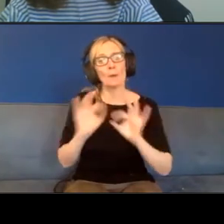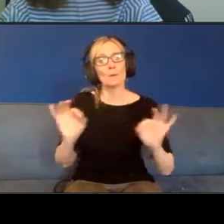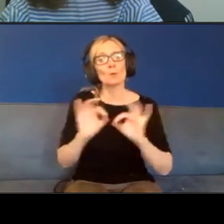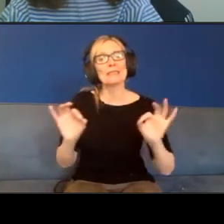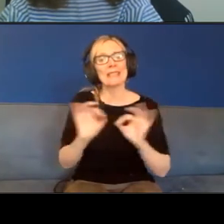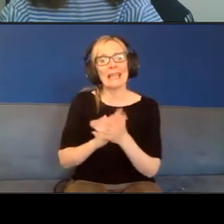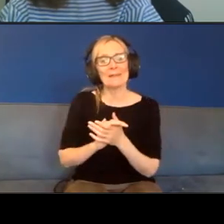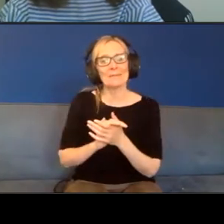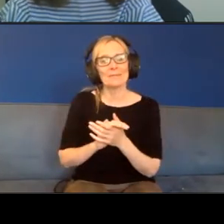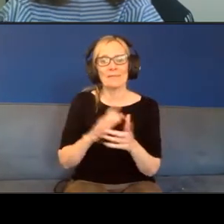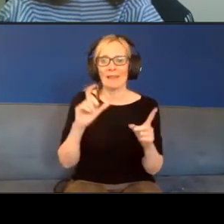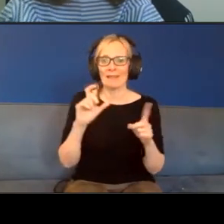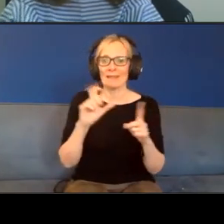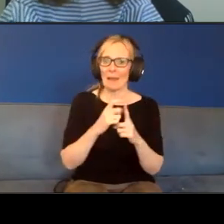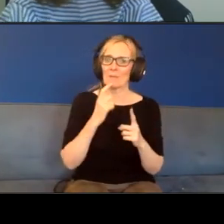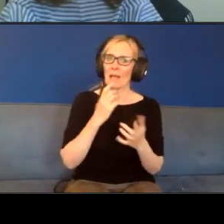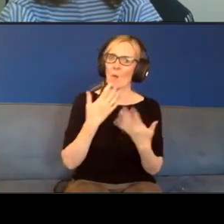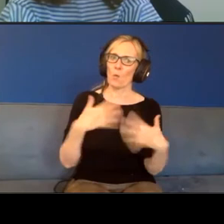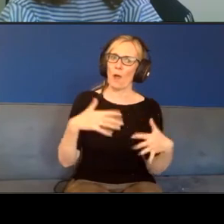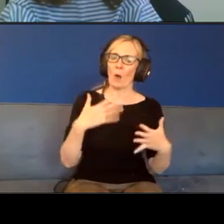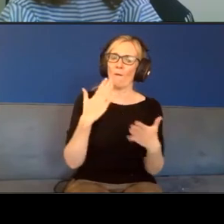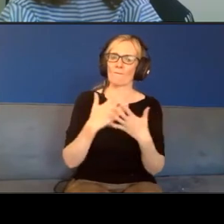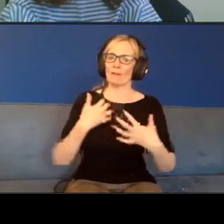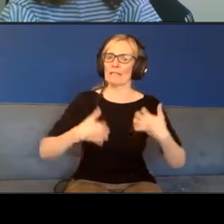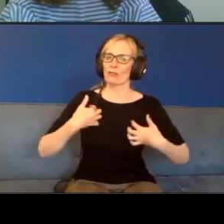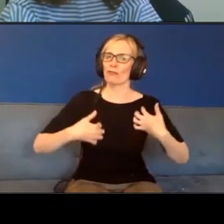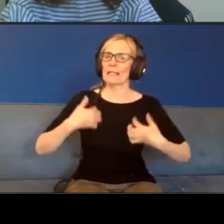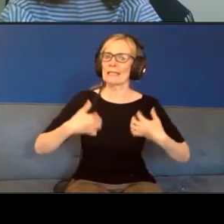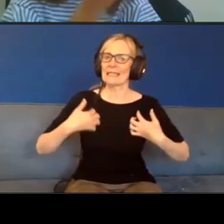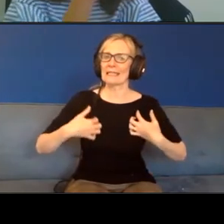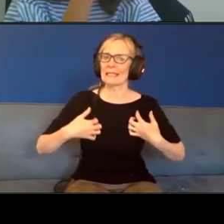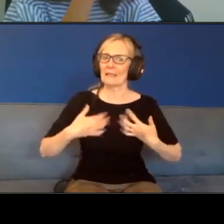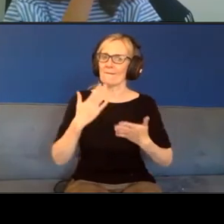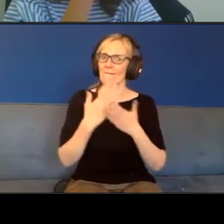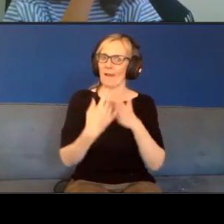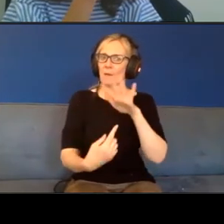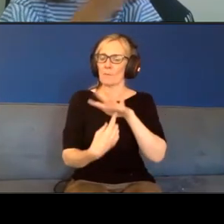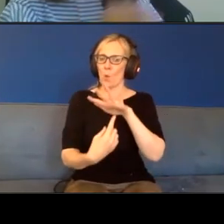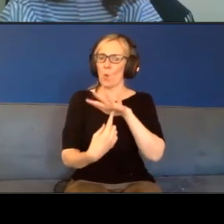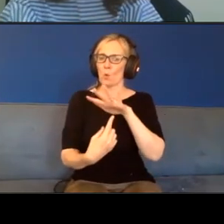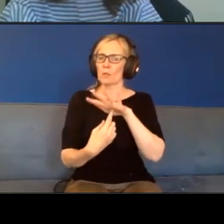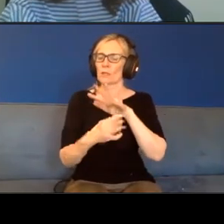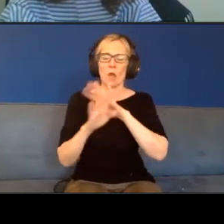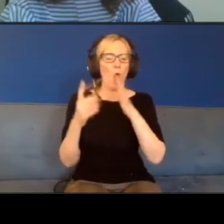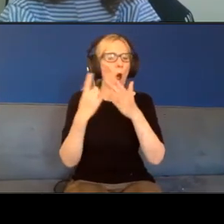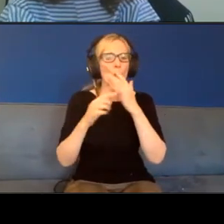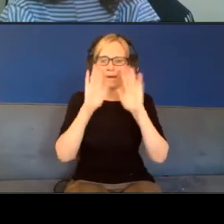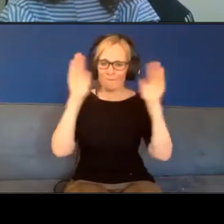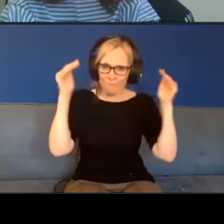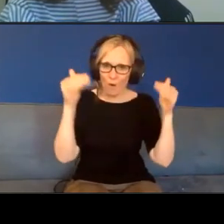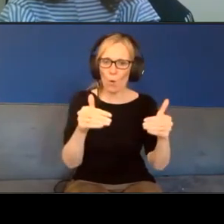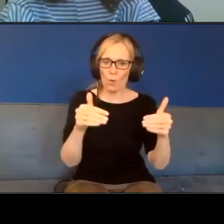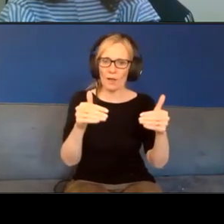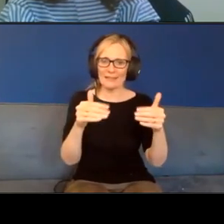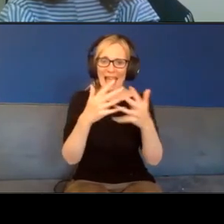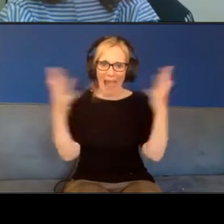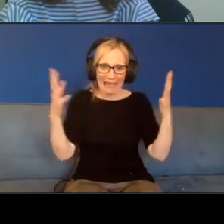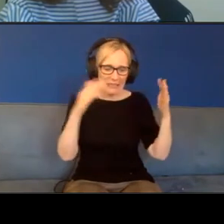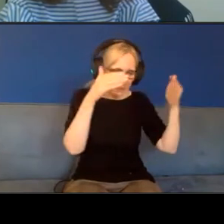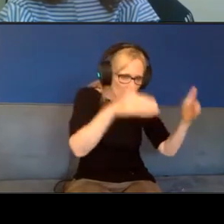That's very, very interesting. And I think that's very important that we don't just focus in on any particular